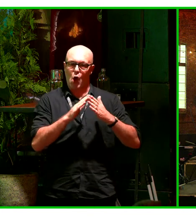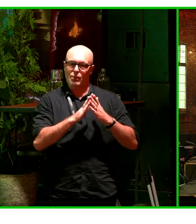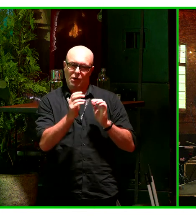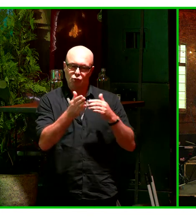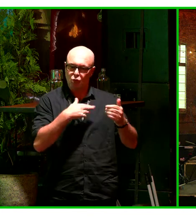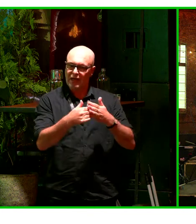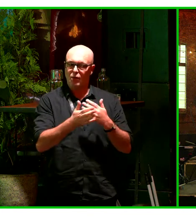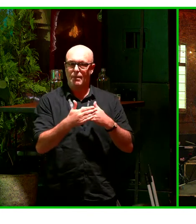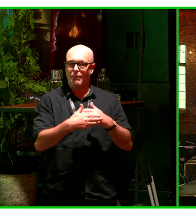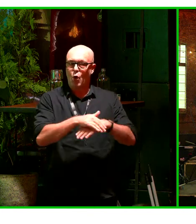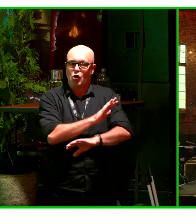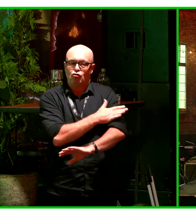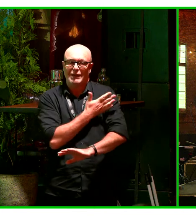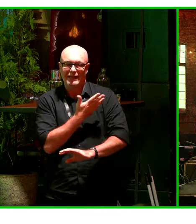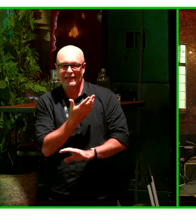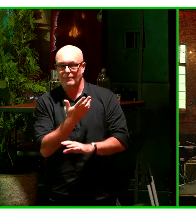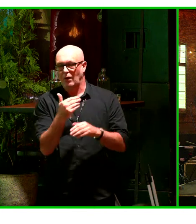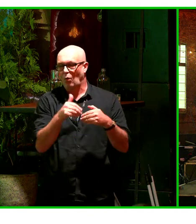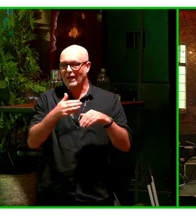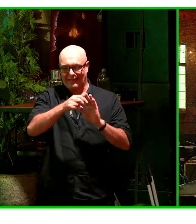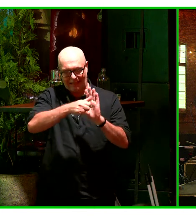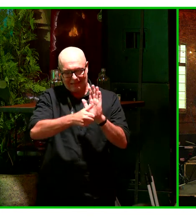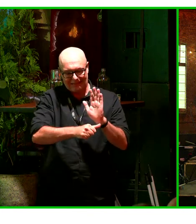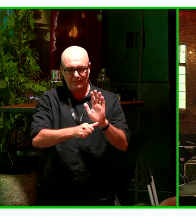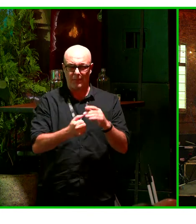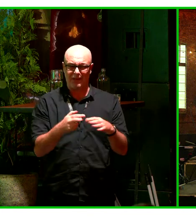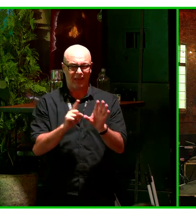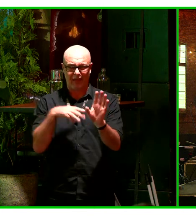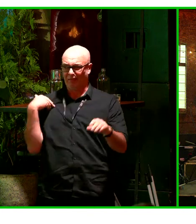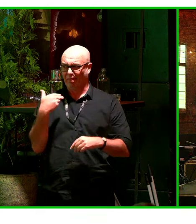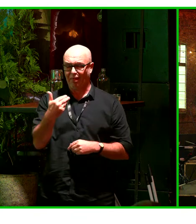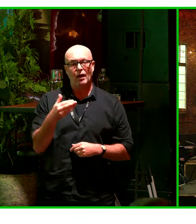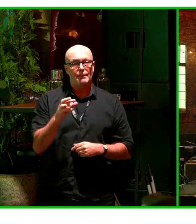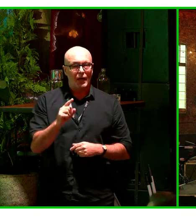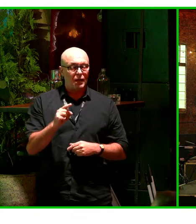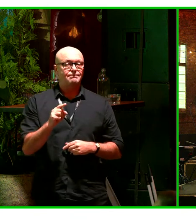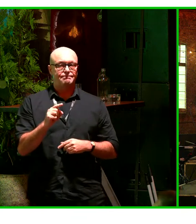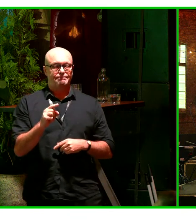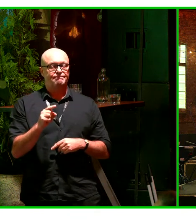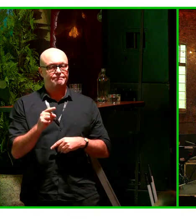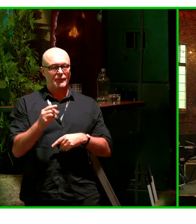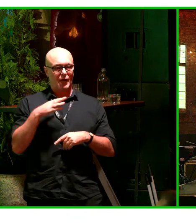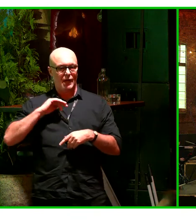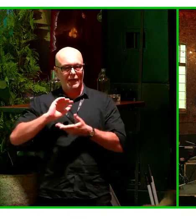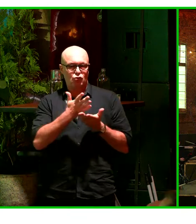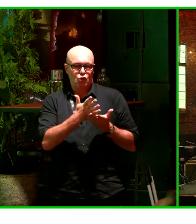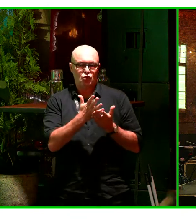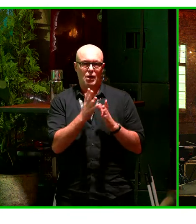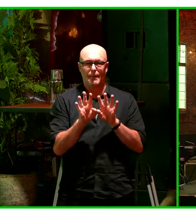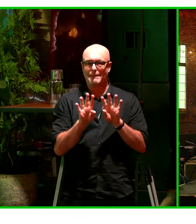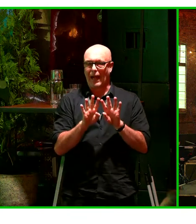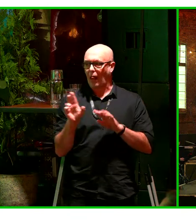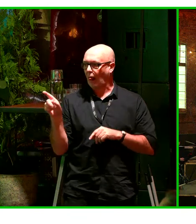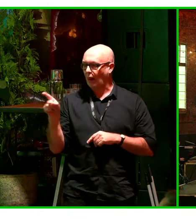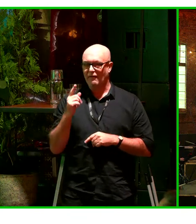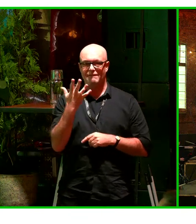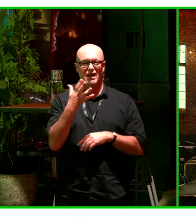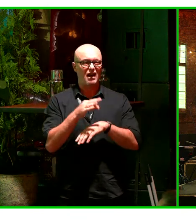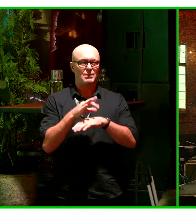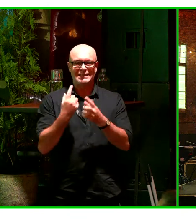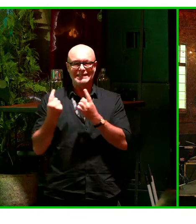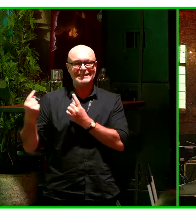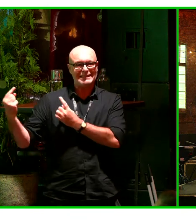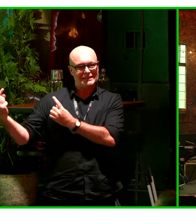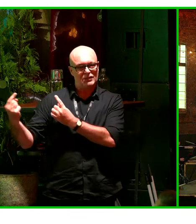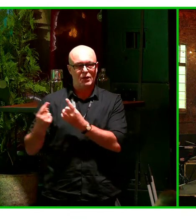so long that I could be waiting many years. But without further ado, I'm going to introduce the panel. They're going to do about 5 minutes each.